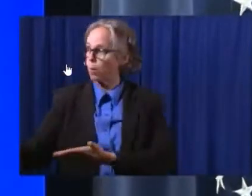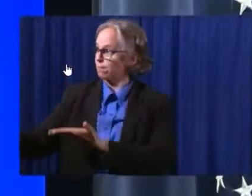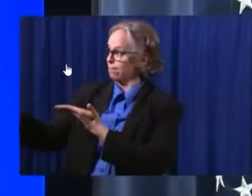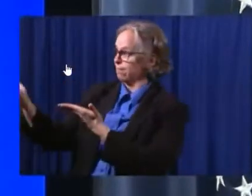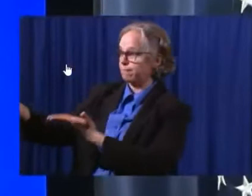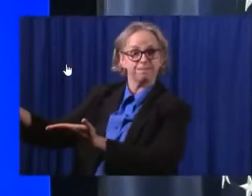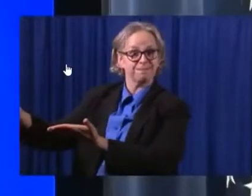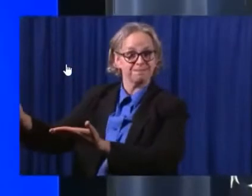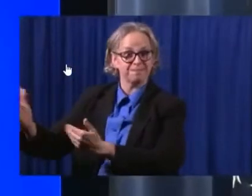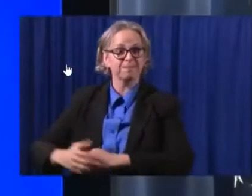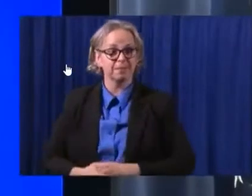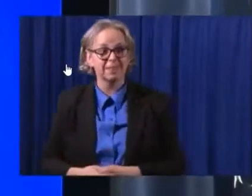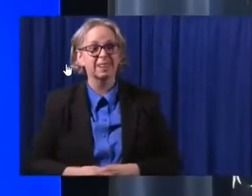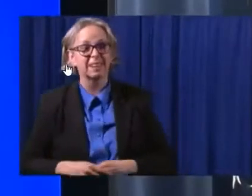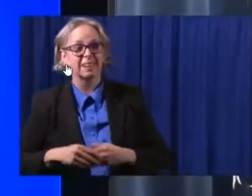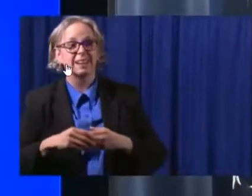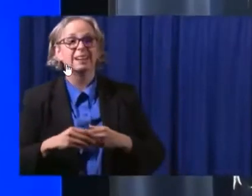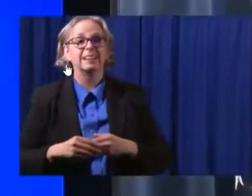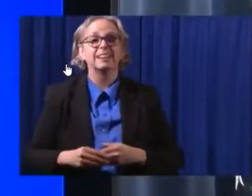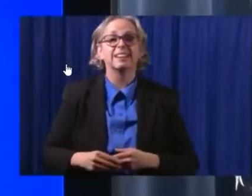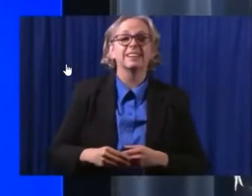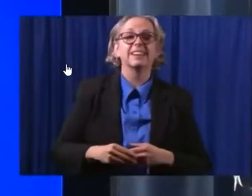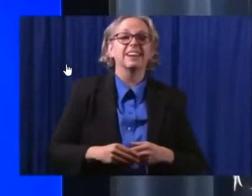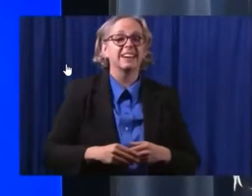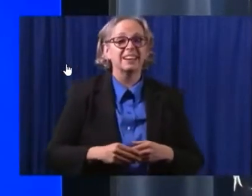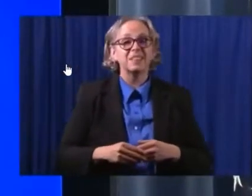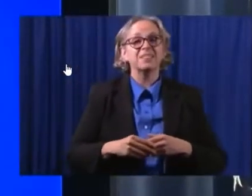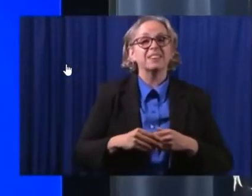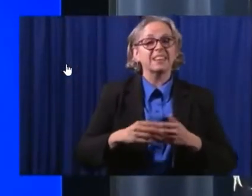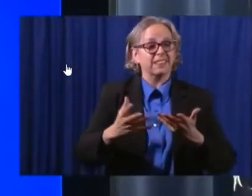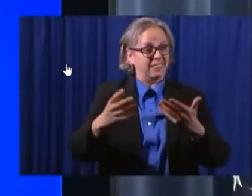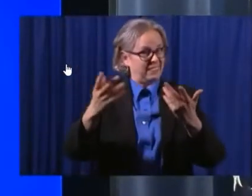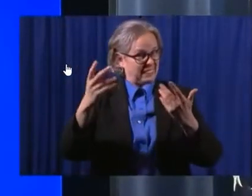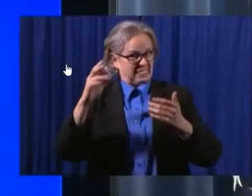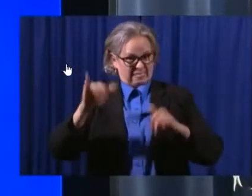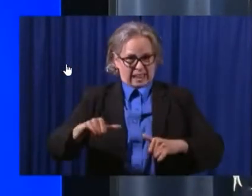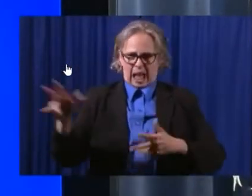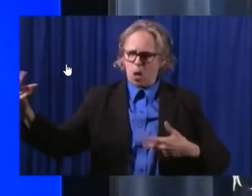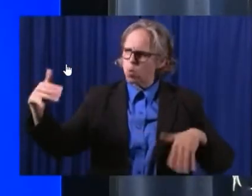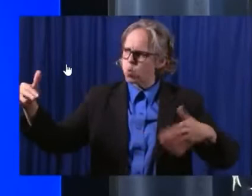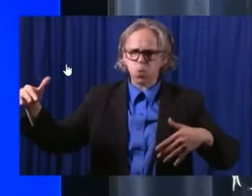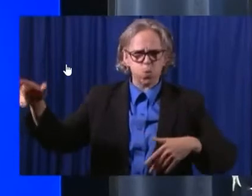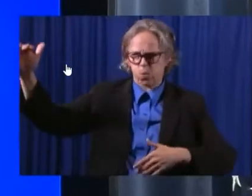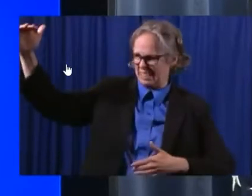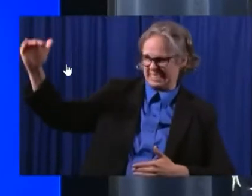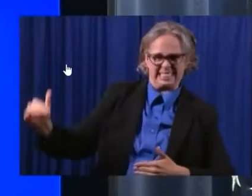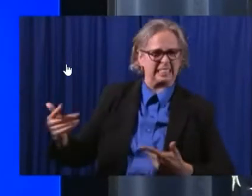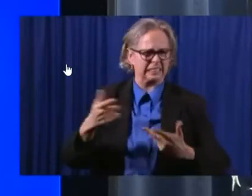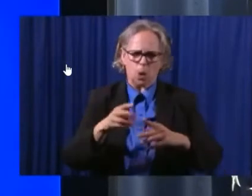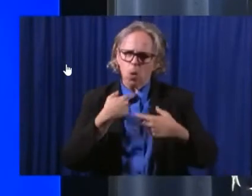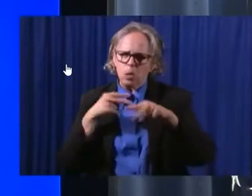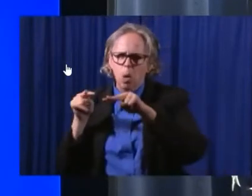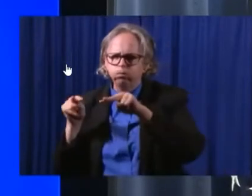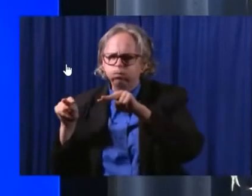Guideline 1, vigilantly assess symptoms. Now, let me just say that these first guidelines